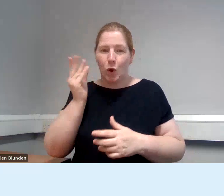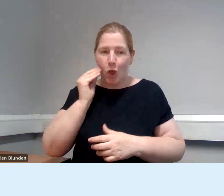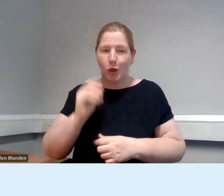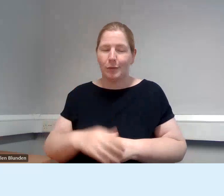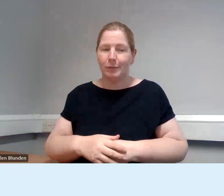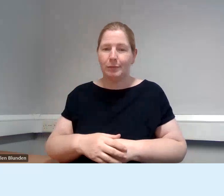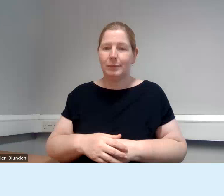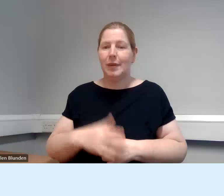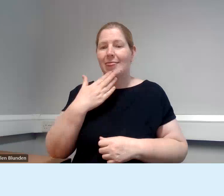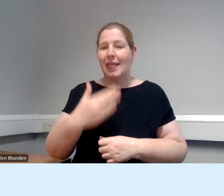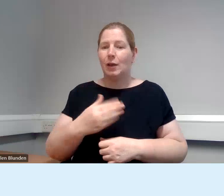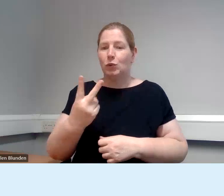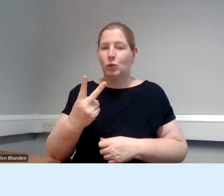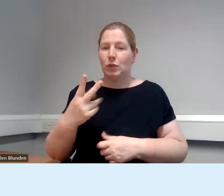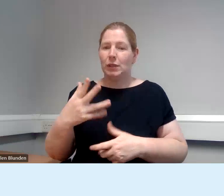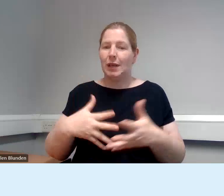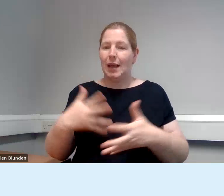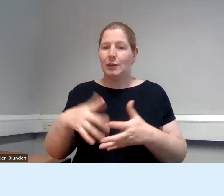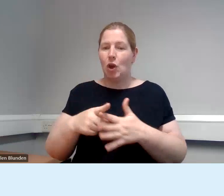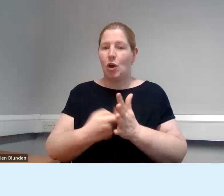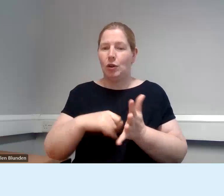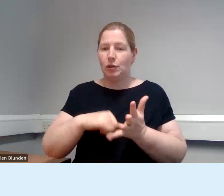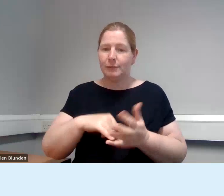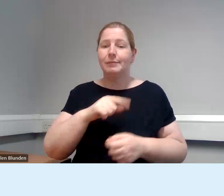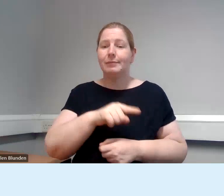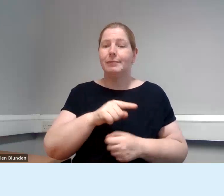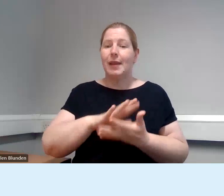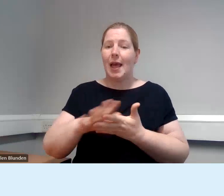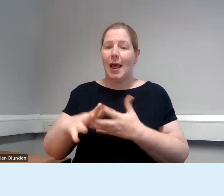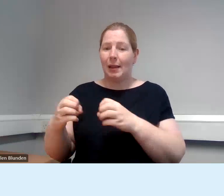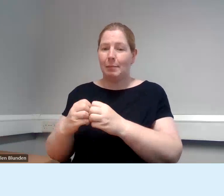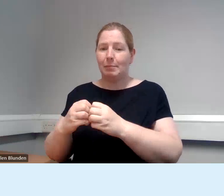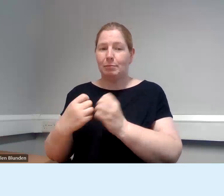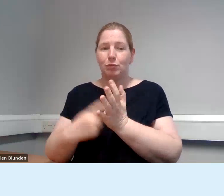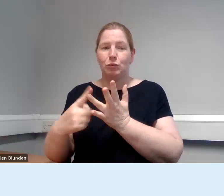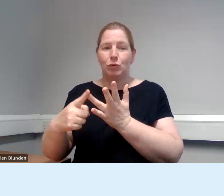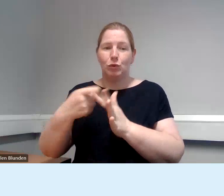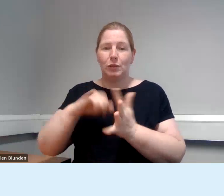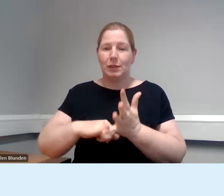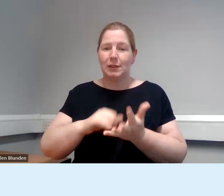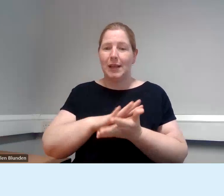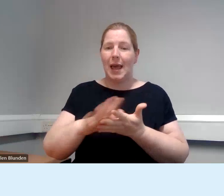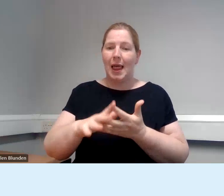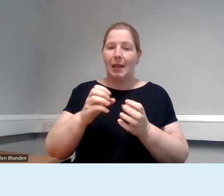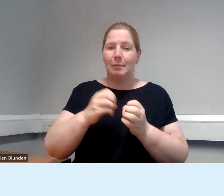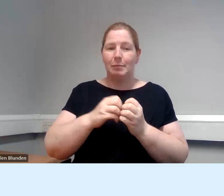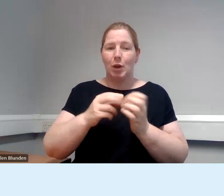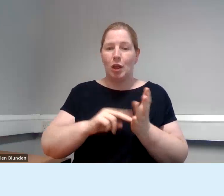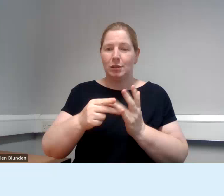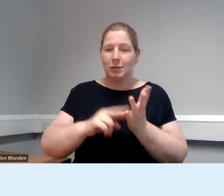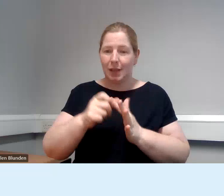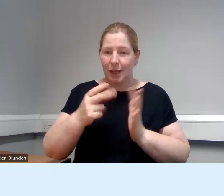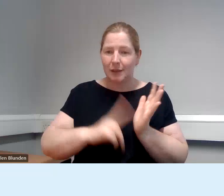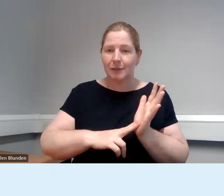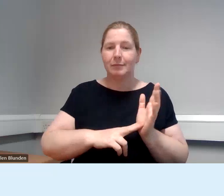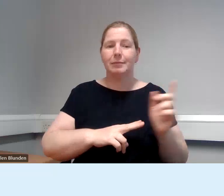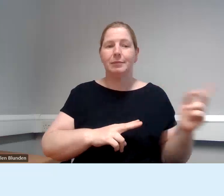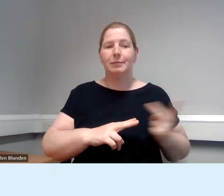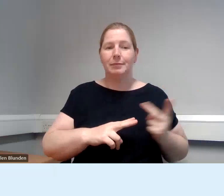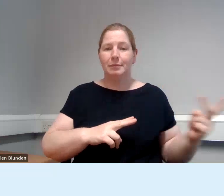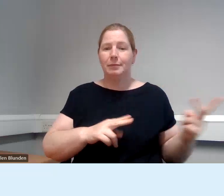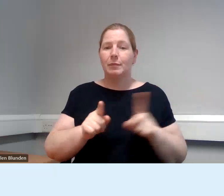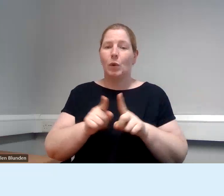two signers, Helen Blunden and Helen Brooks, who have done a fantastic job. Thank you very much. But biggest thanks, of course, are